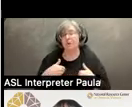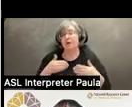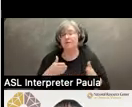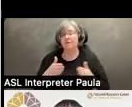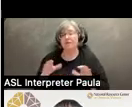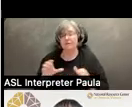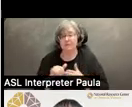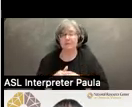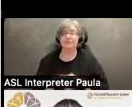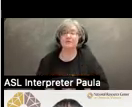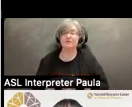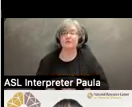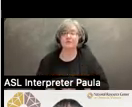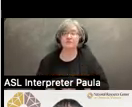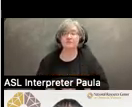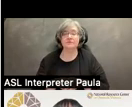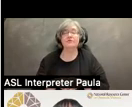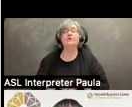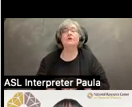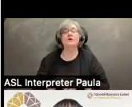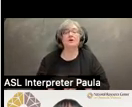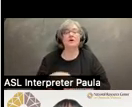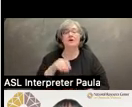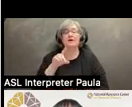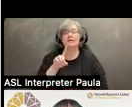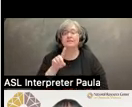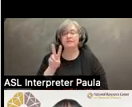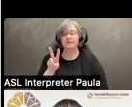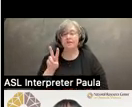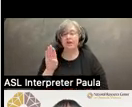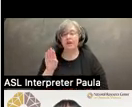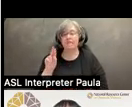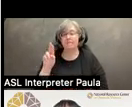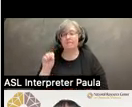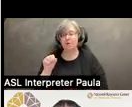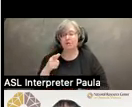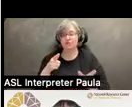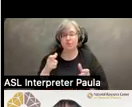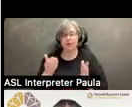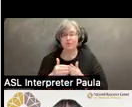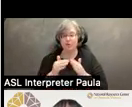that. And then the DV bonus rapid rehousing runs the same as